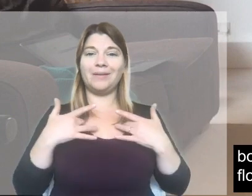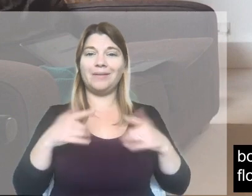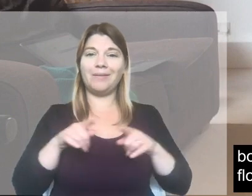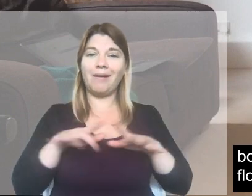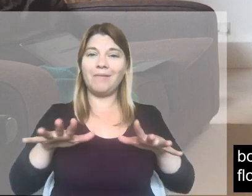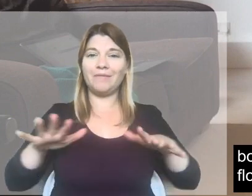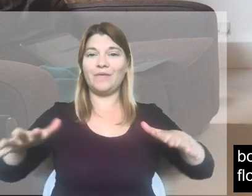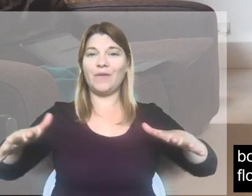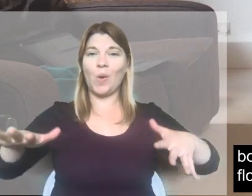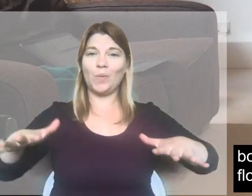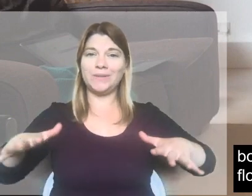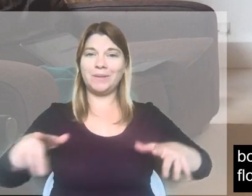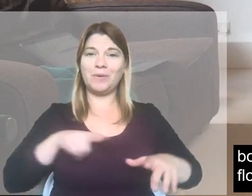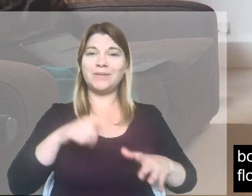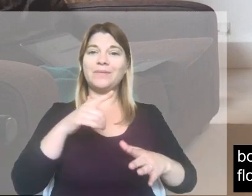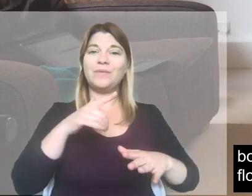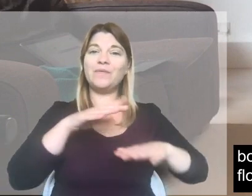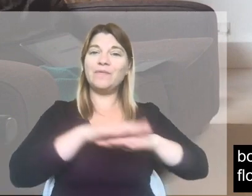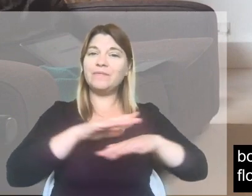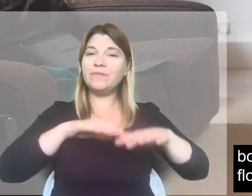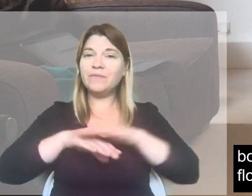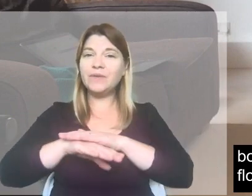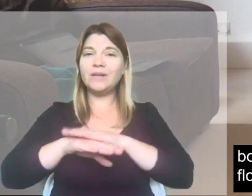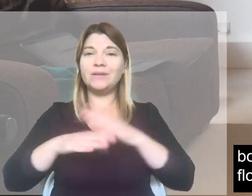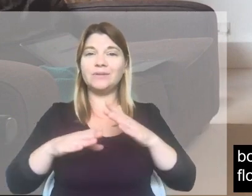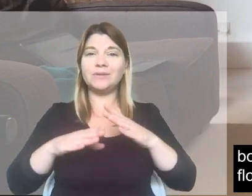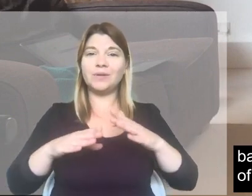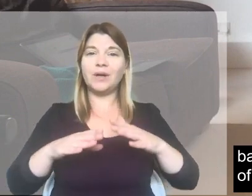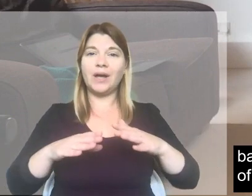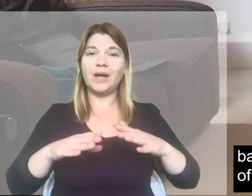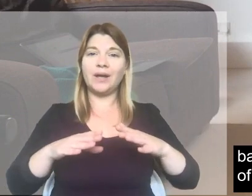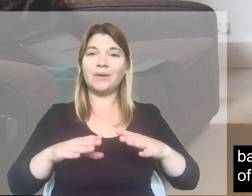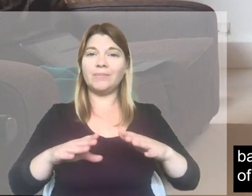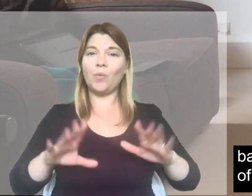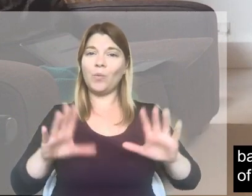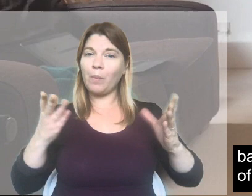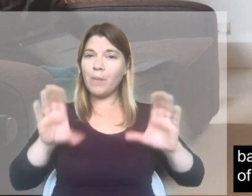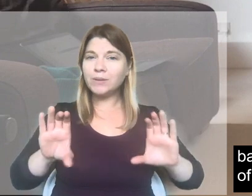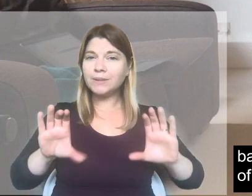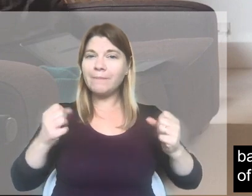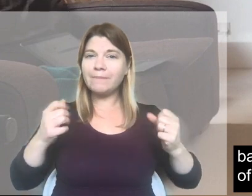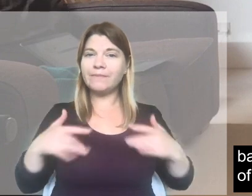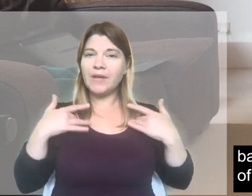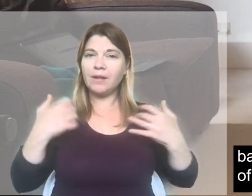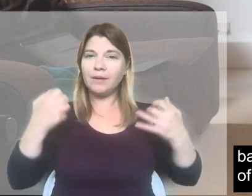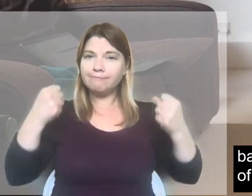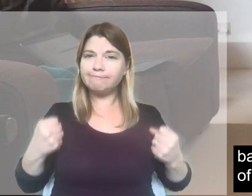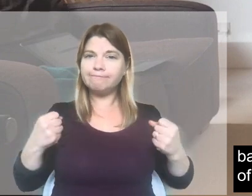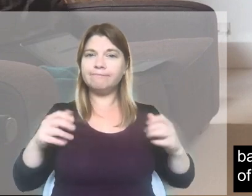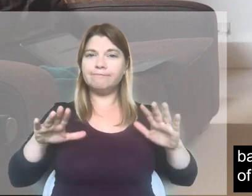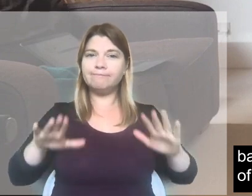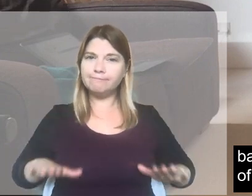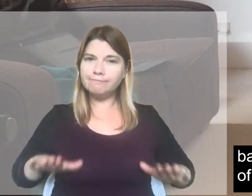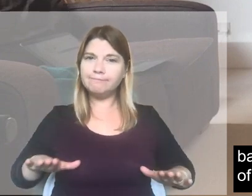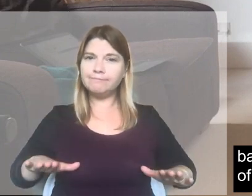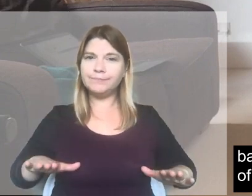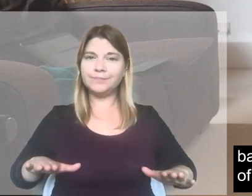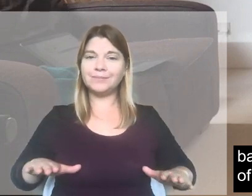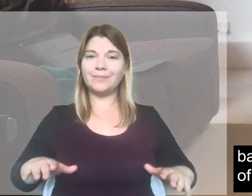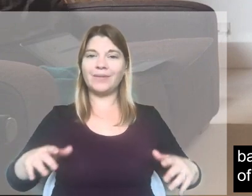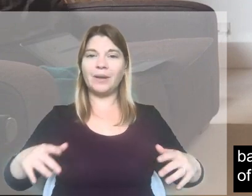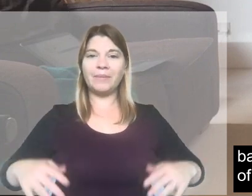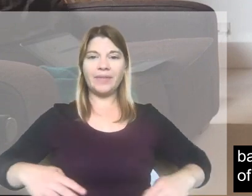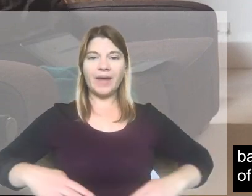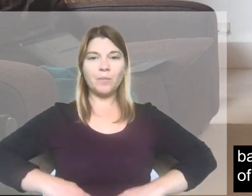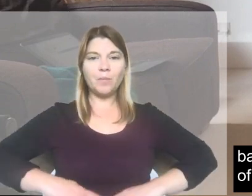almost floating and reaching upwards. So your base is reaching down, and then the rest